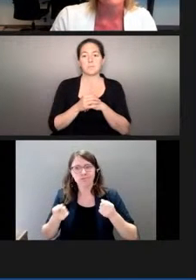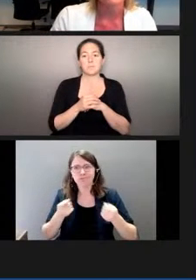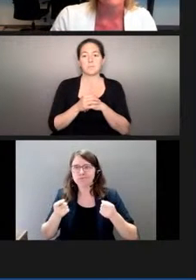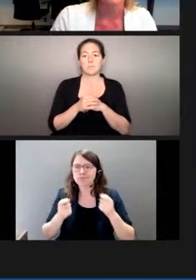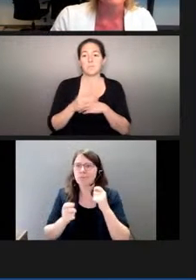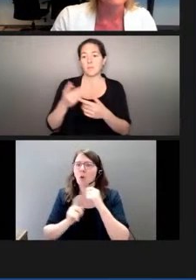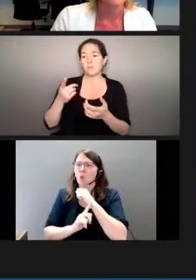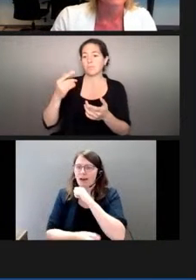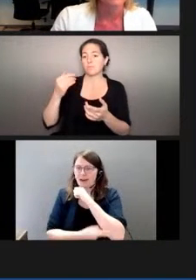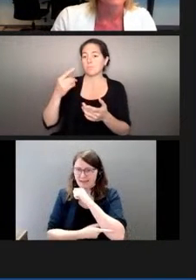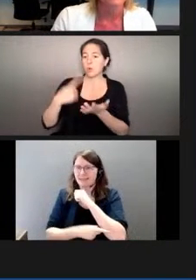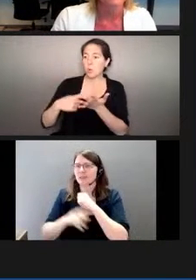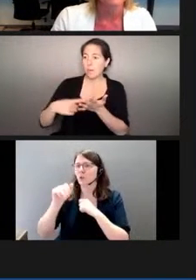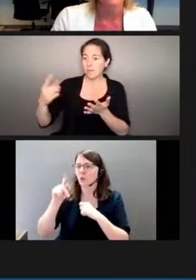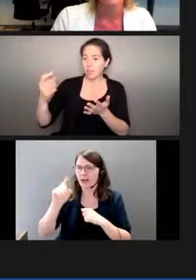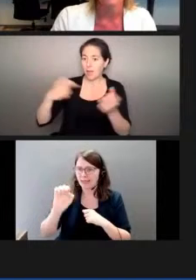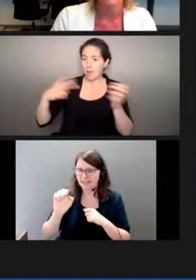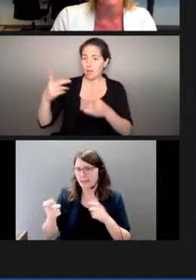Next slide, please.